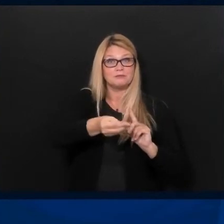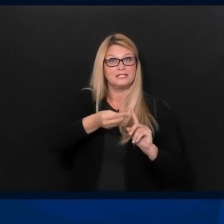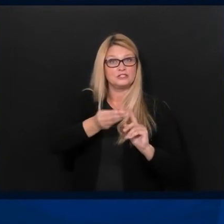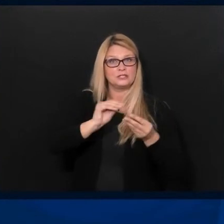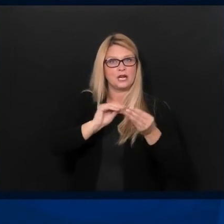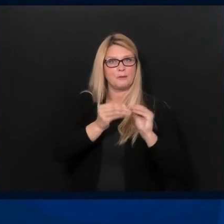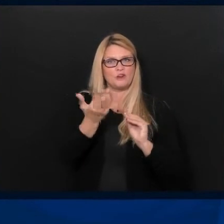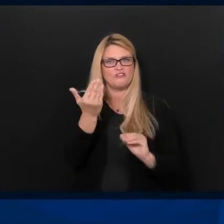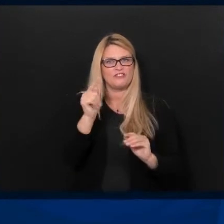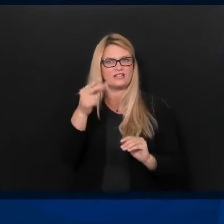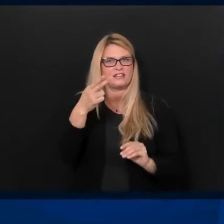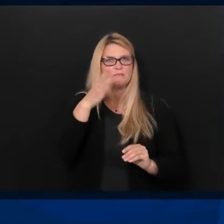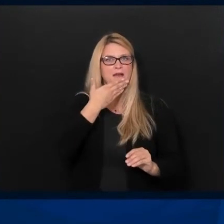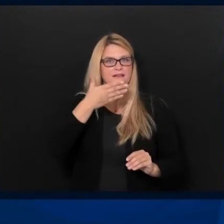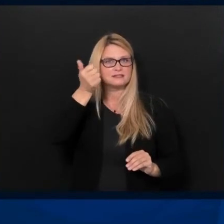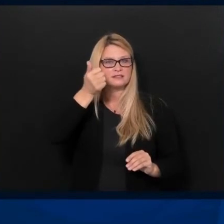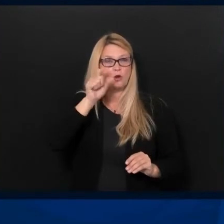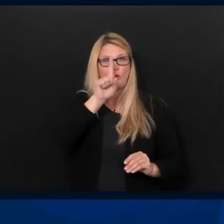country. It's at